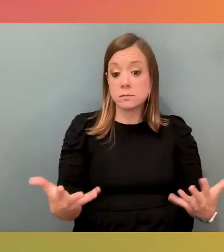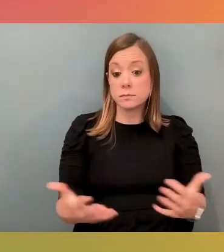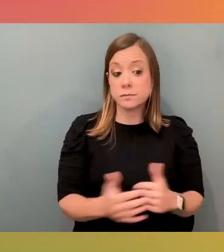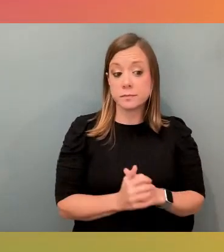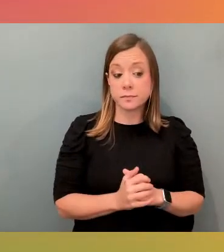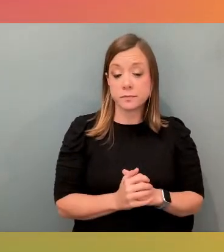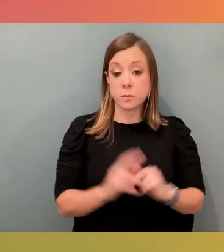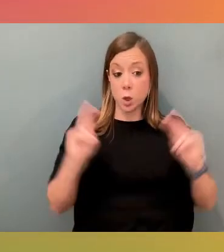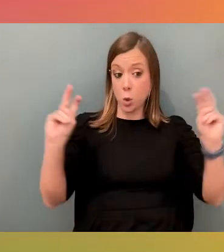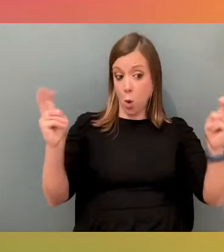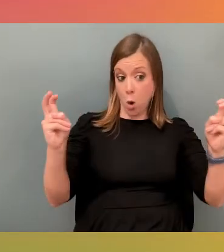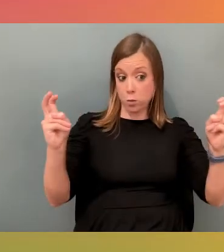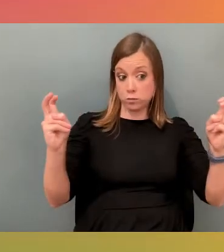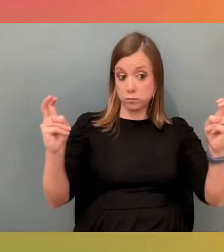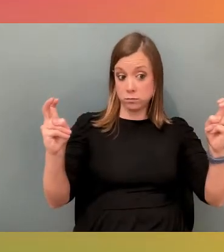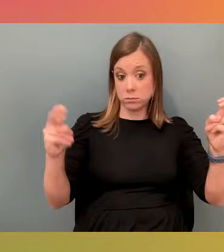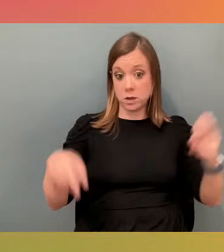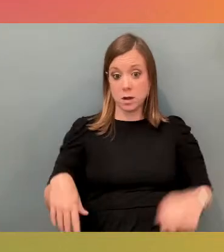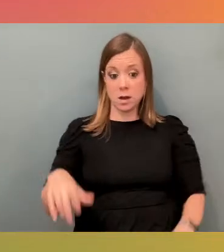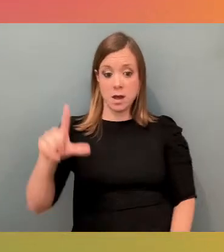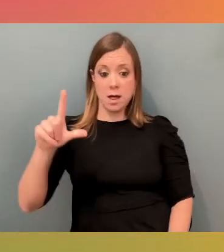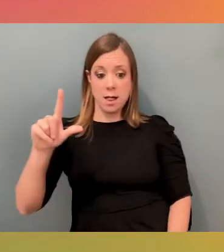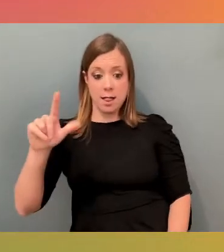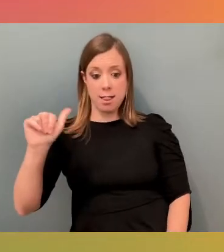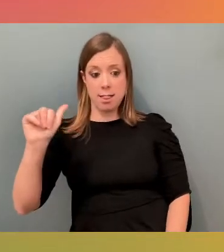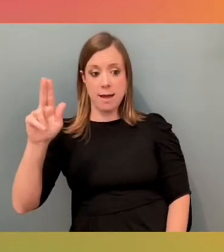The first quote is by Lao Tzu.